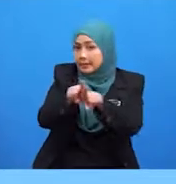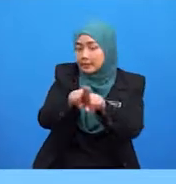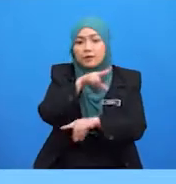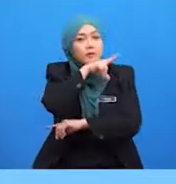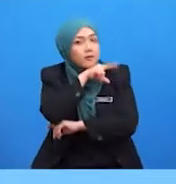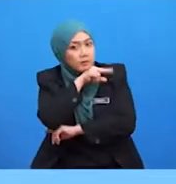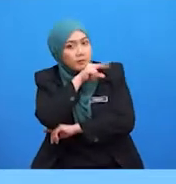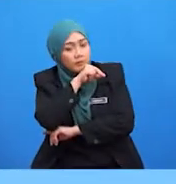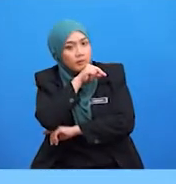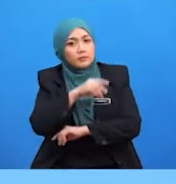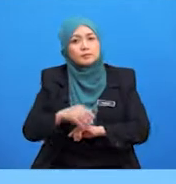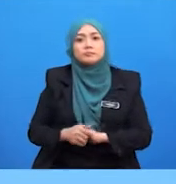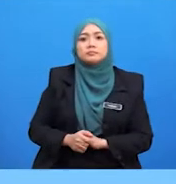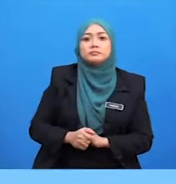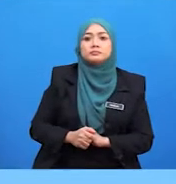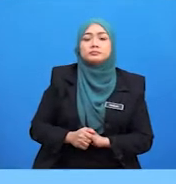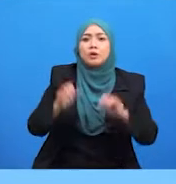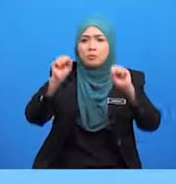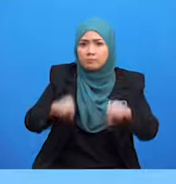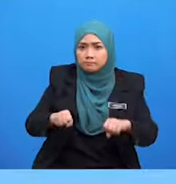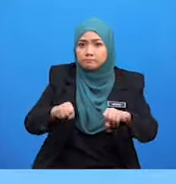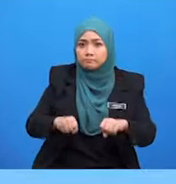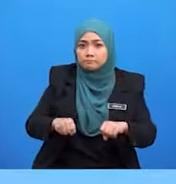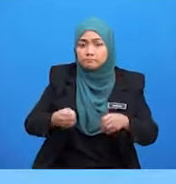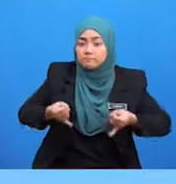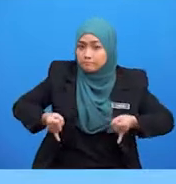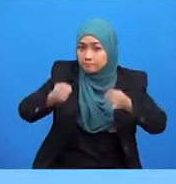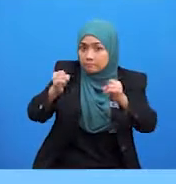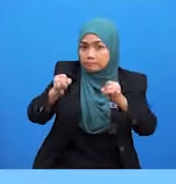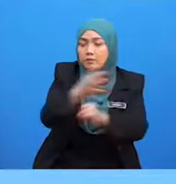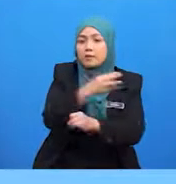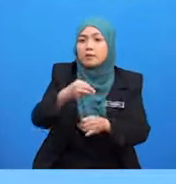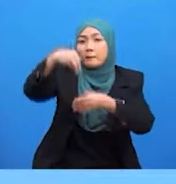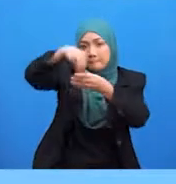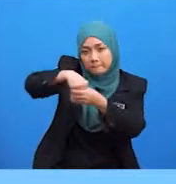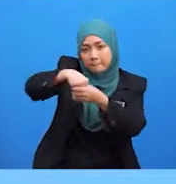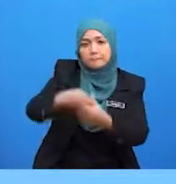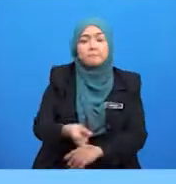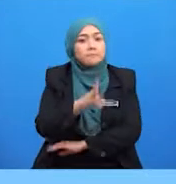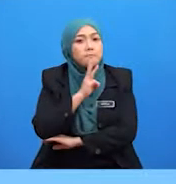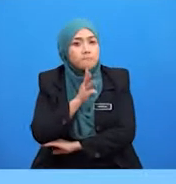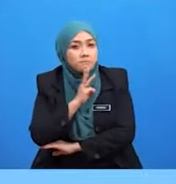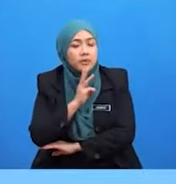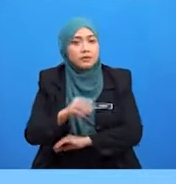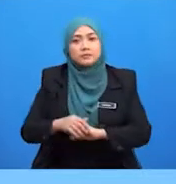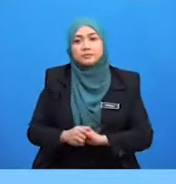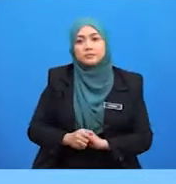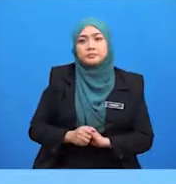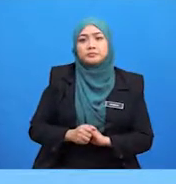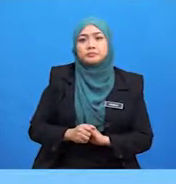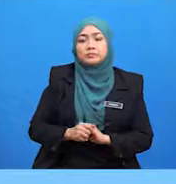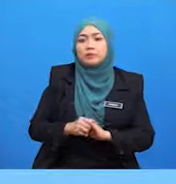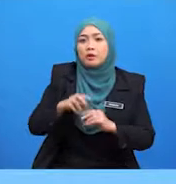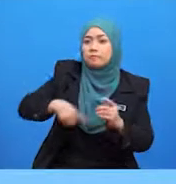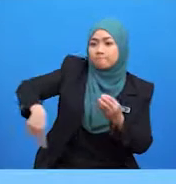You can try riding these trucks when you're in London, and it actually takes you around famous landmarks all around the city of